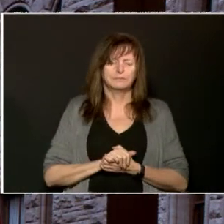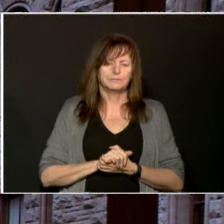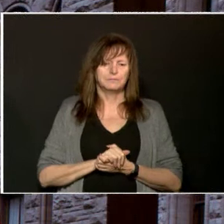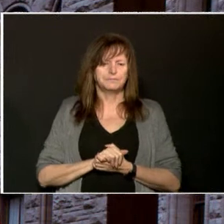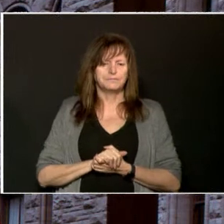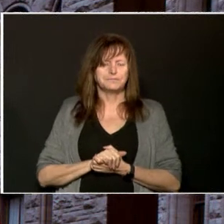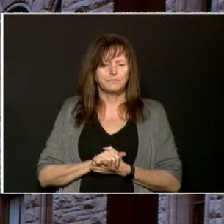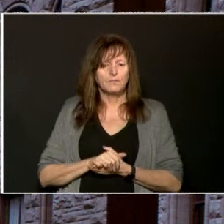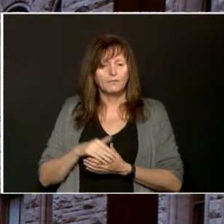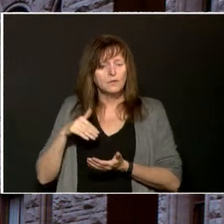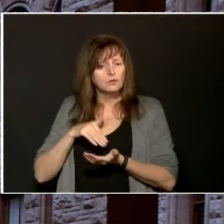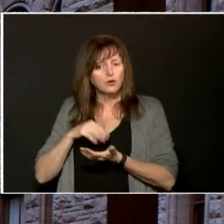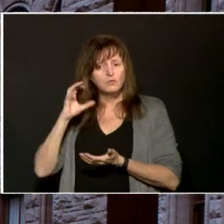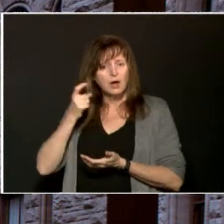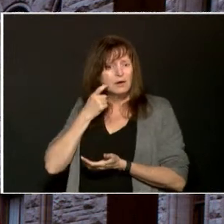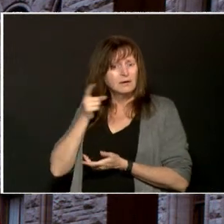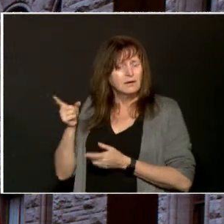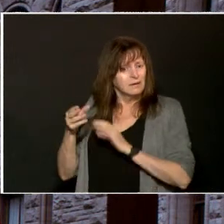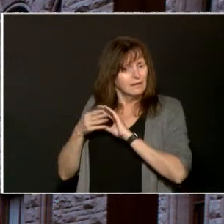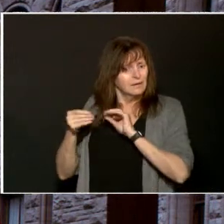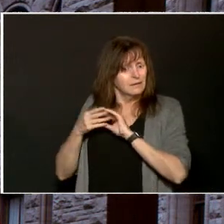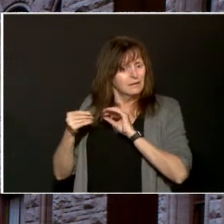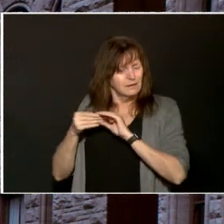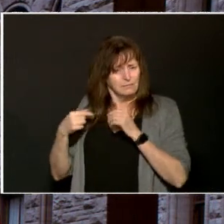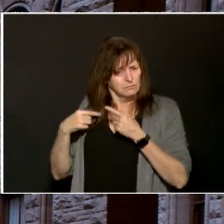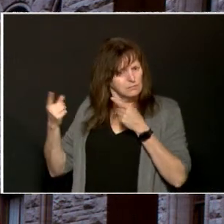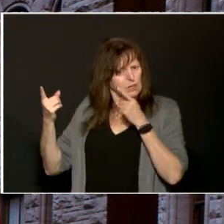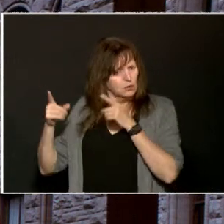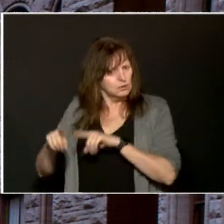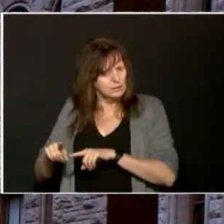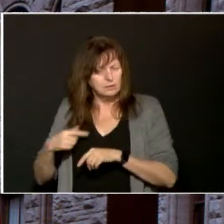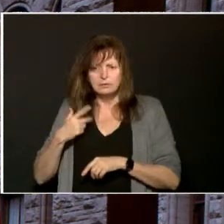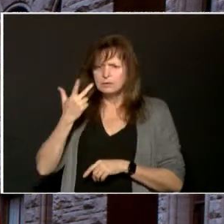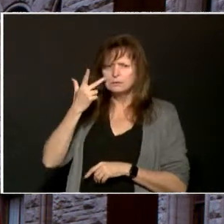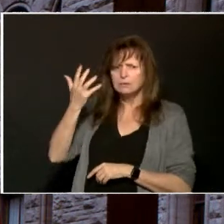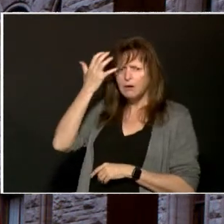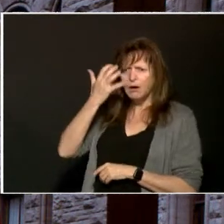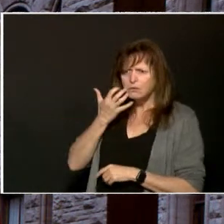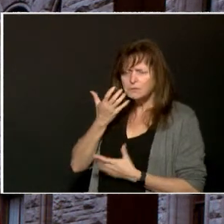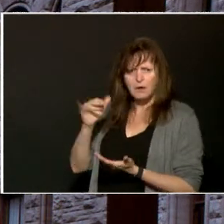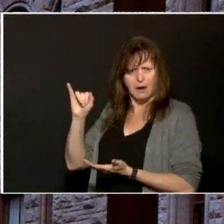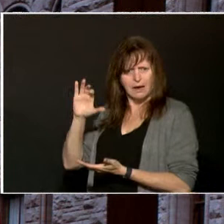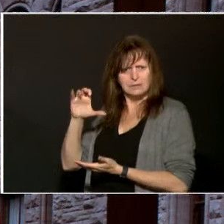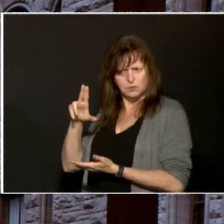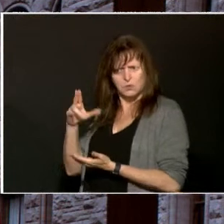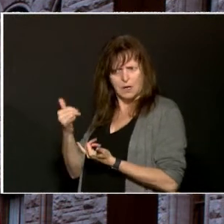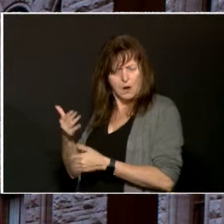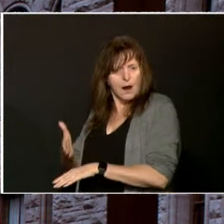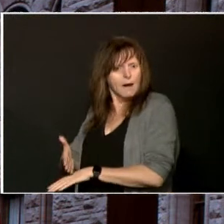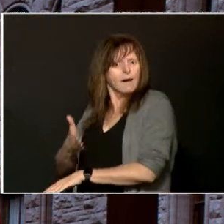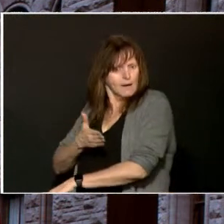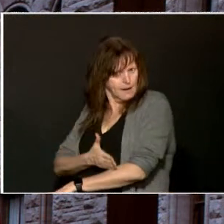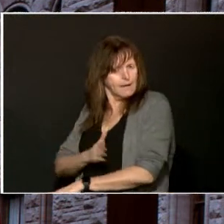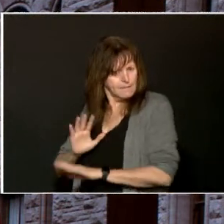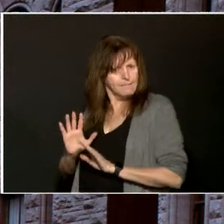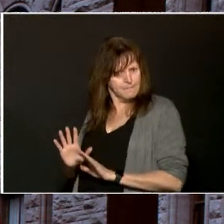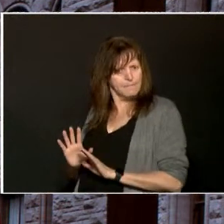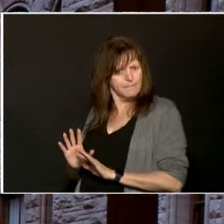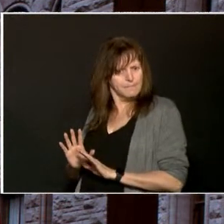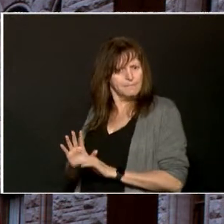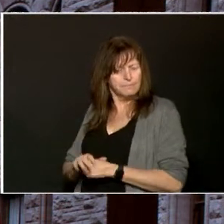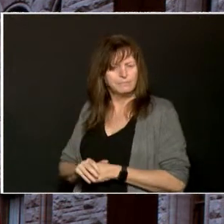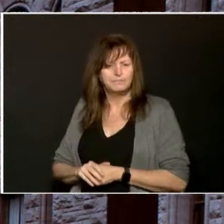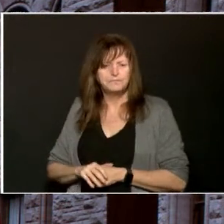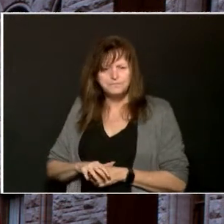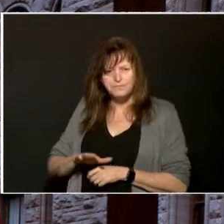said, to see improvement in the number of hospitalizations and ICU admissions. Today, there are 516 people in